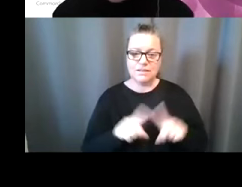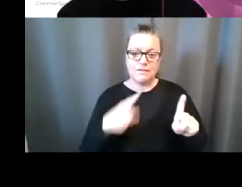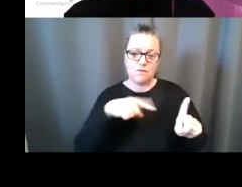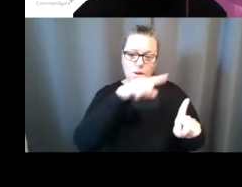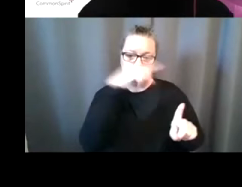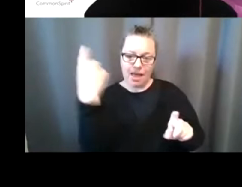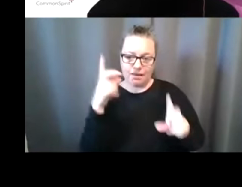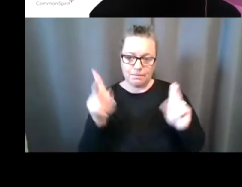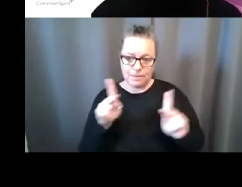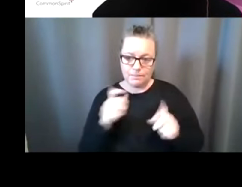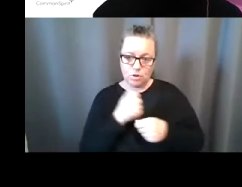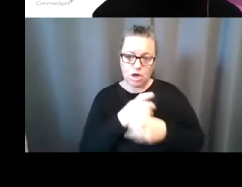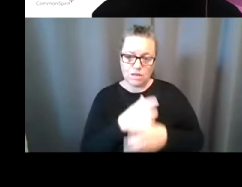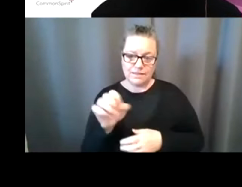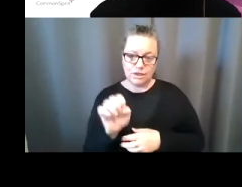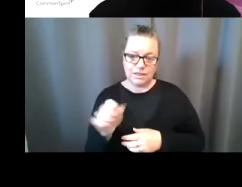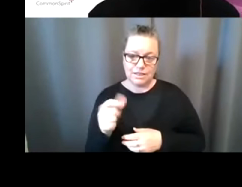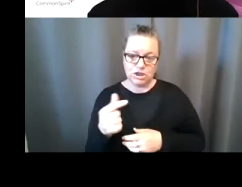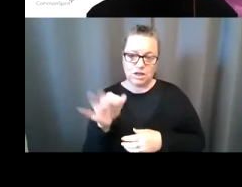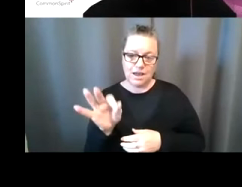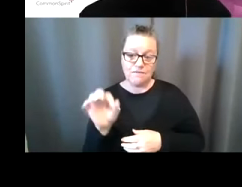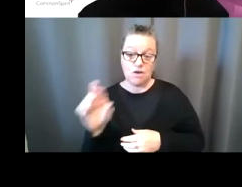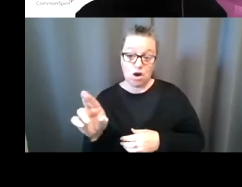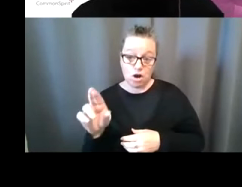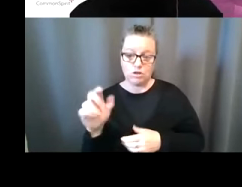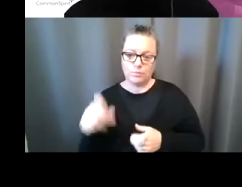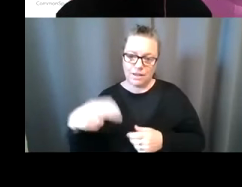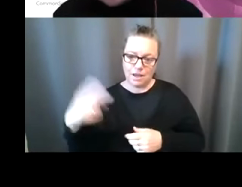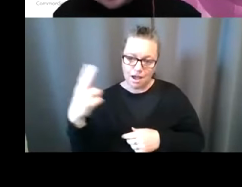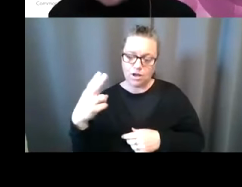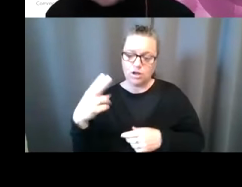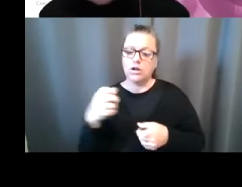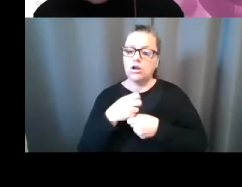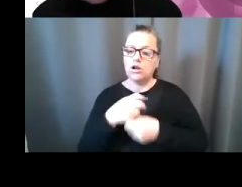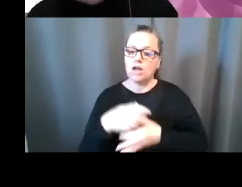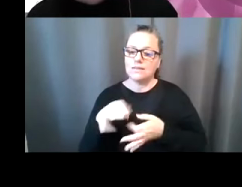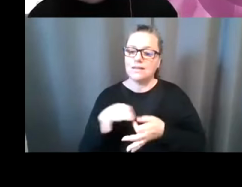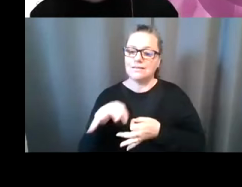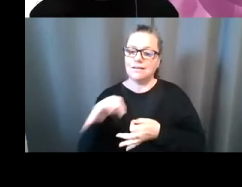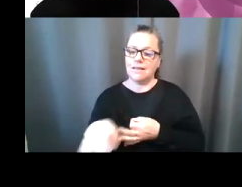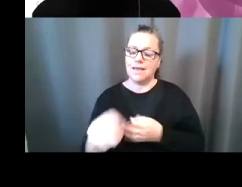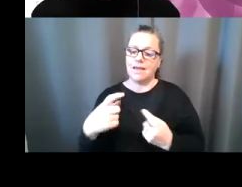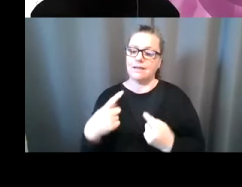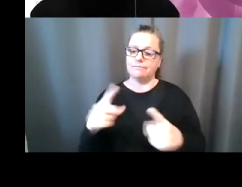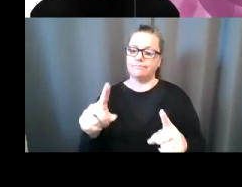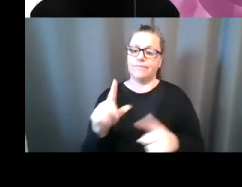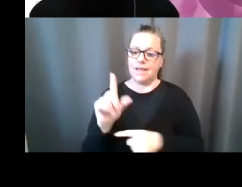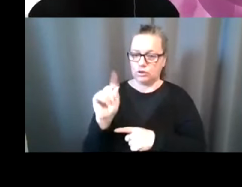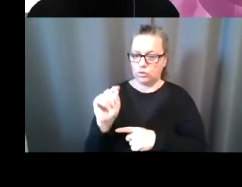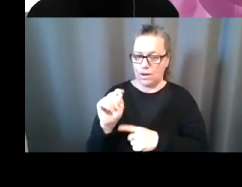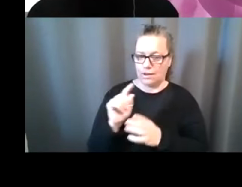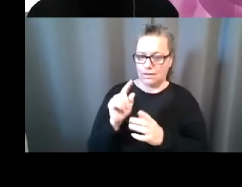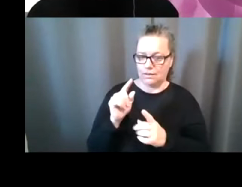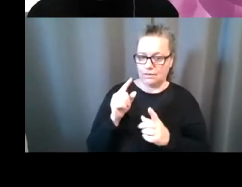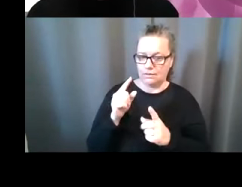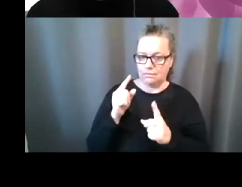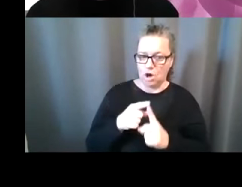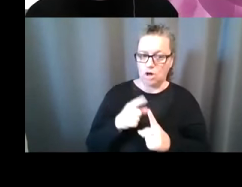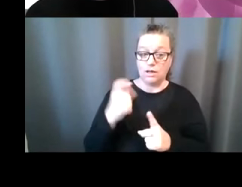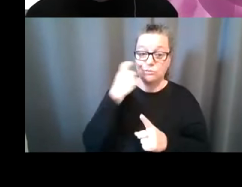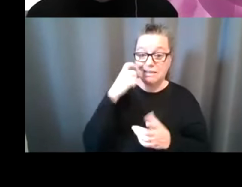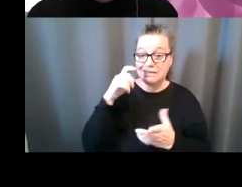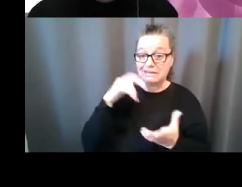people, causing their EGFR levels to be higher, thus causing a delay in reaching that important 20 mark. In a recent study, it was found that